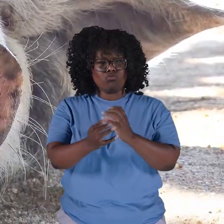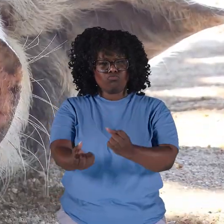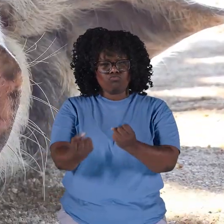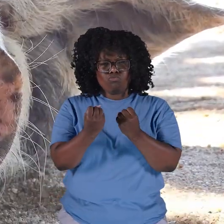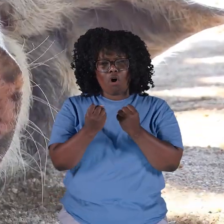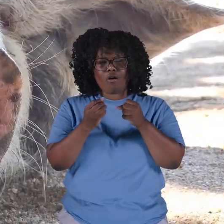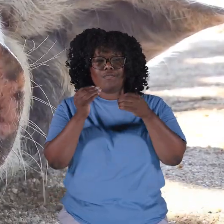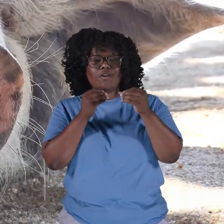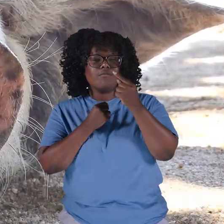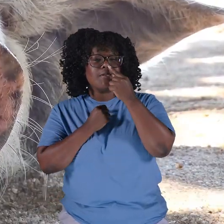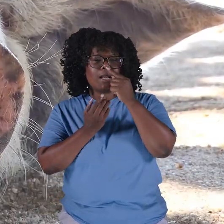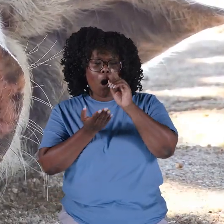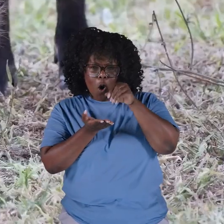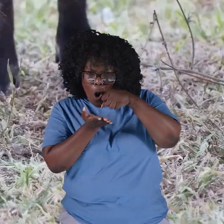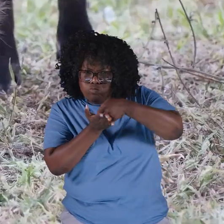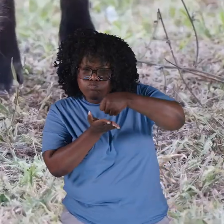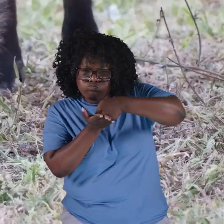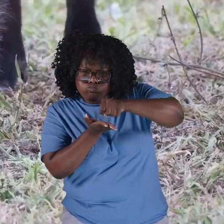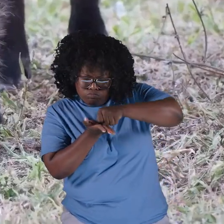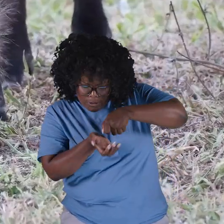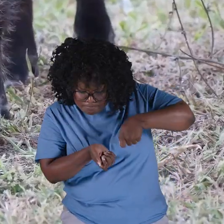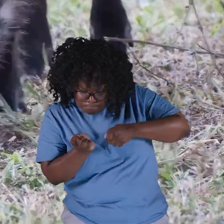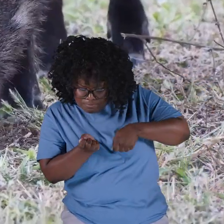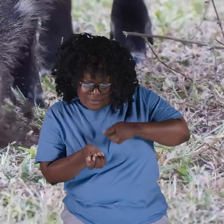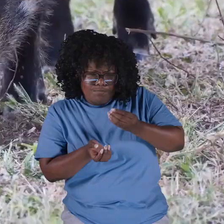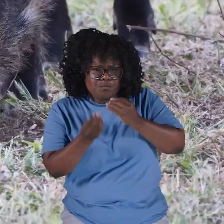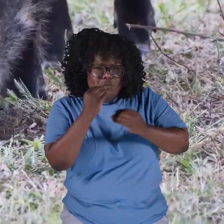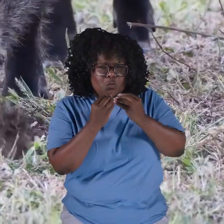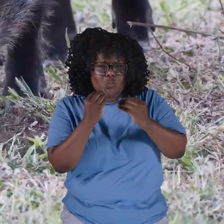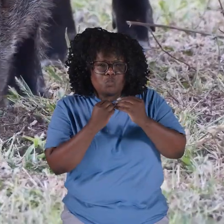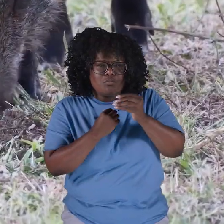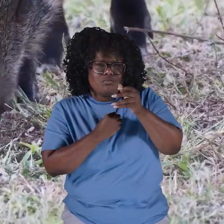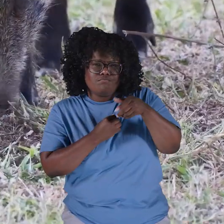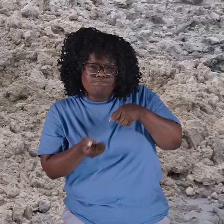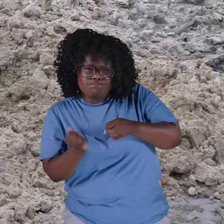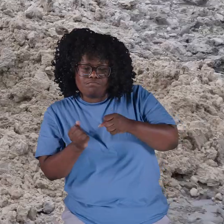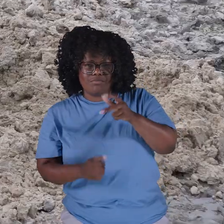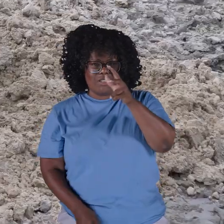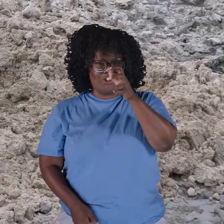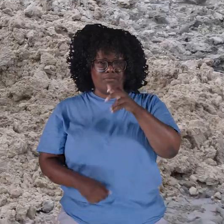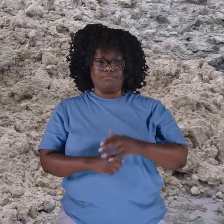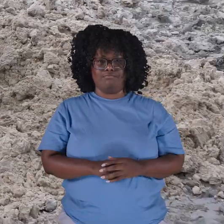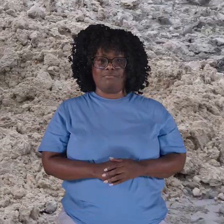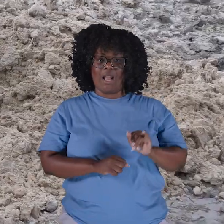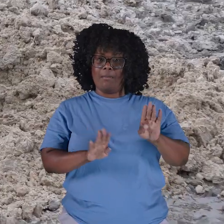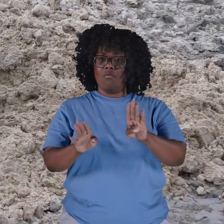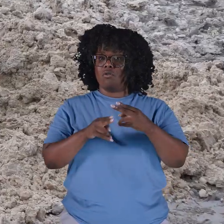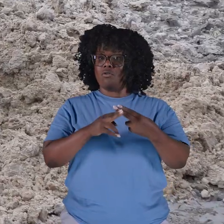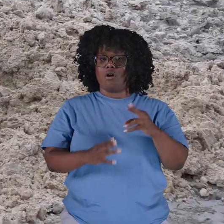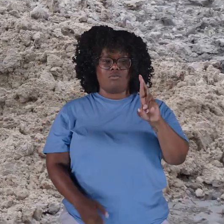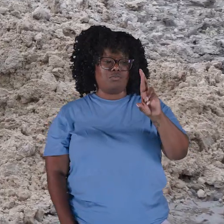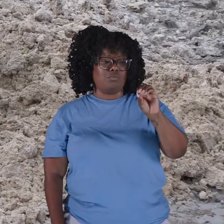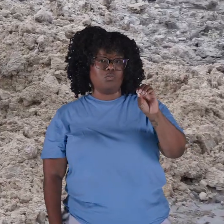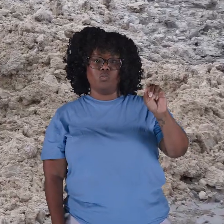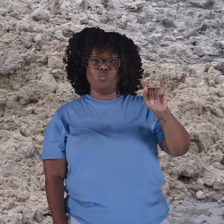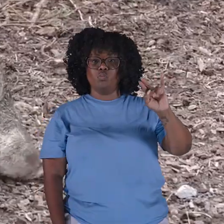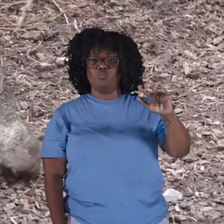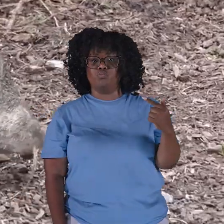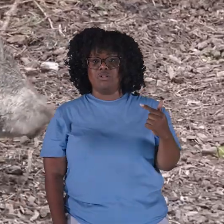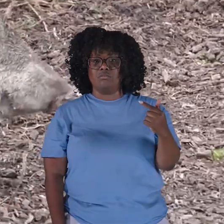tough, flexible snouts to dig up roots and insects. This behavior is called rooting.